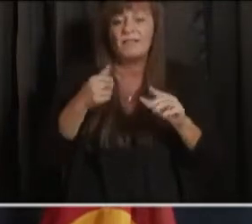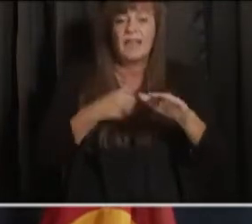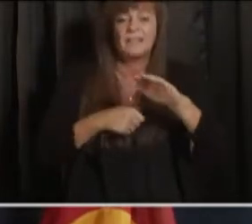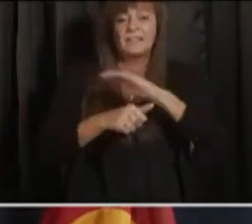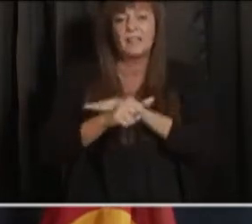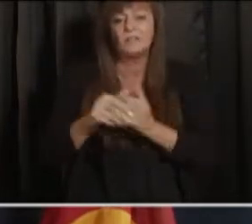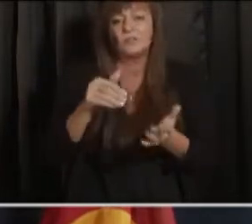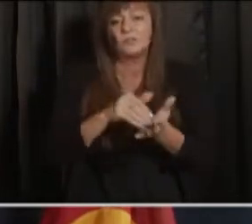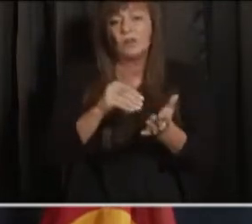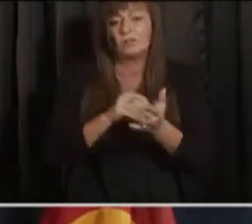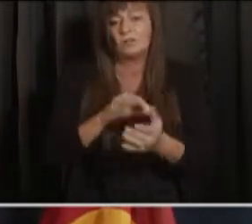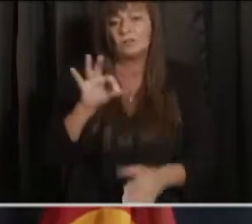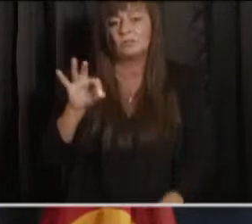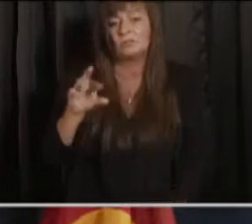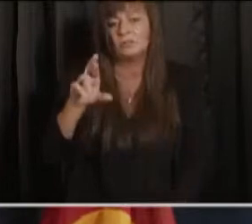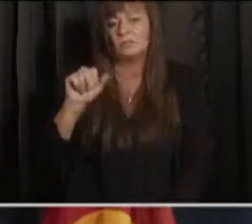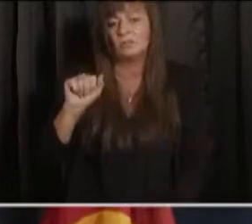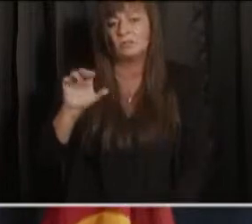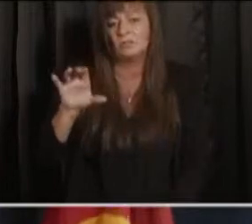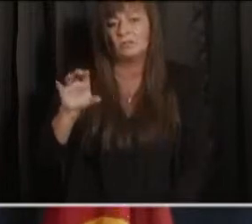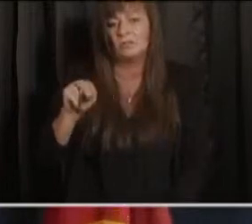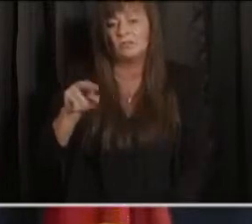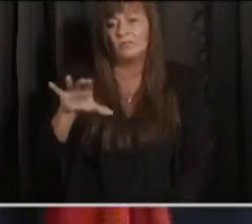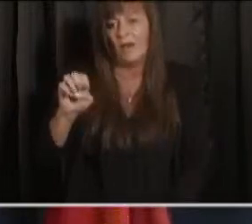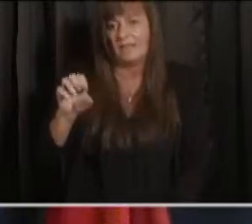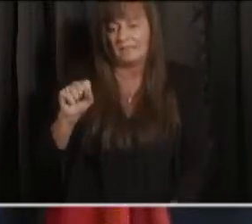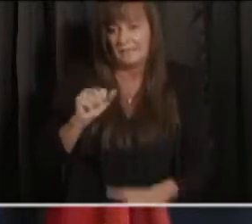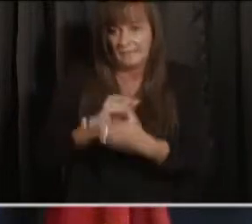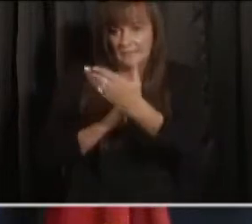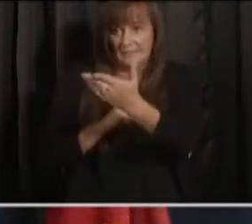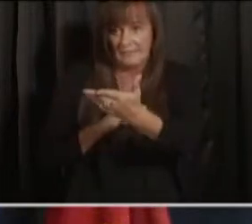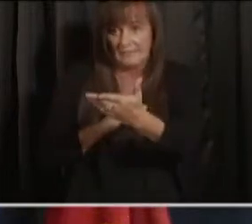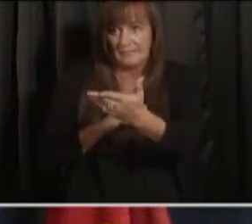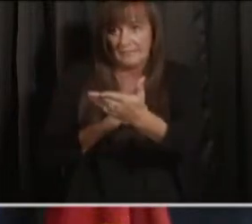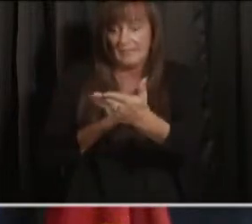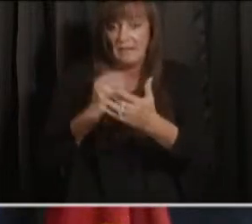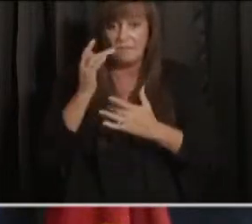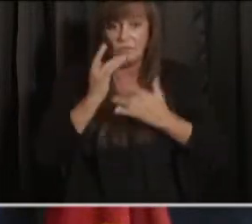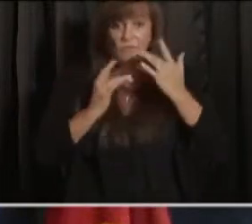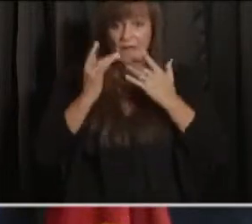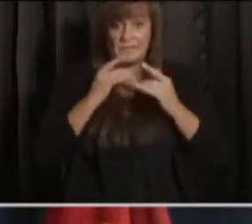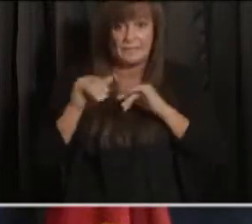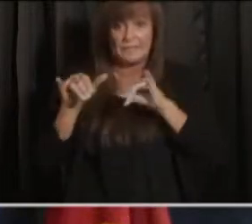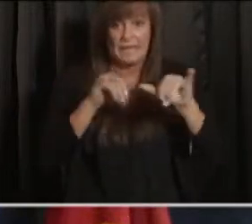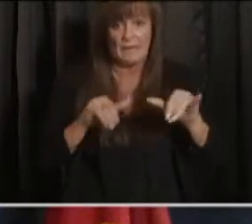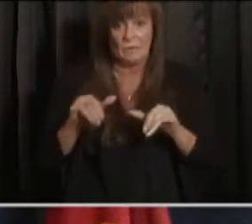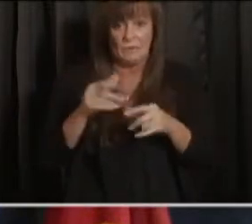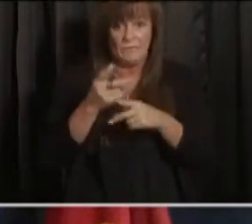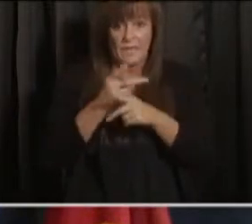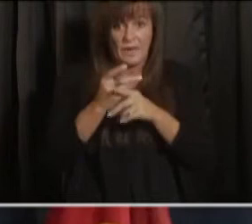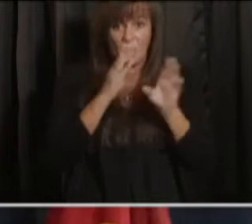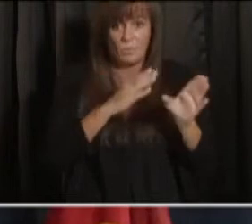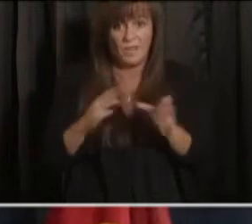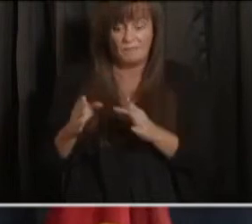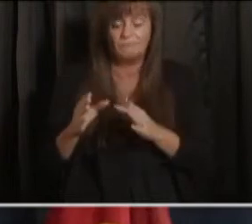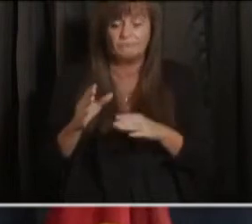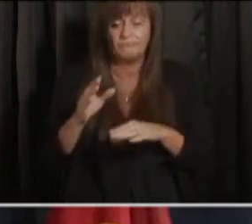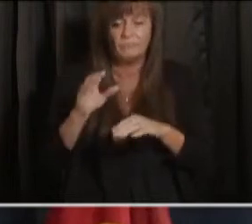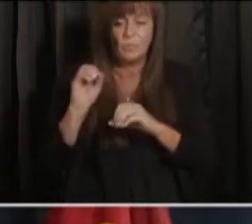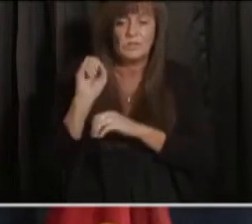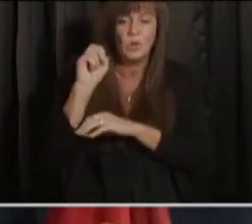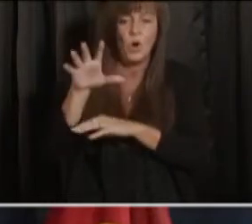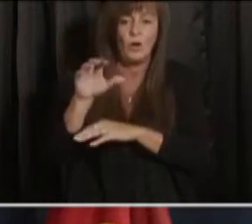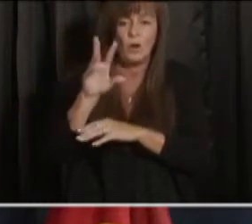see if he turn over both questions to him. Thank you. Yes. Yeah, the Crisis Standards of Care plan that posted on our website